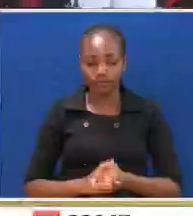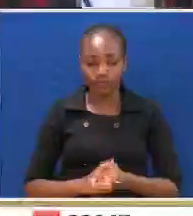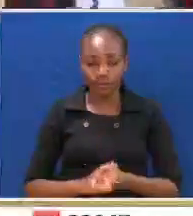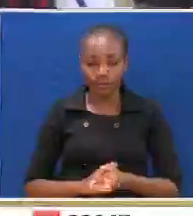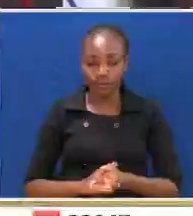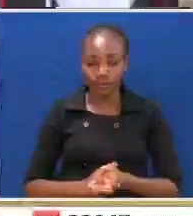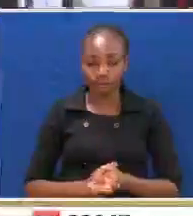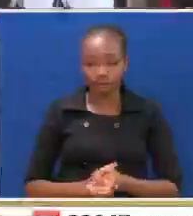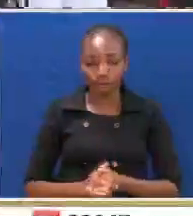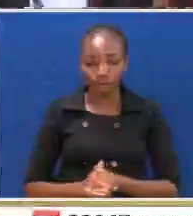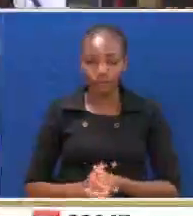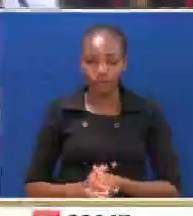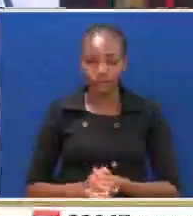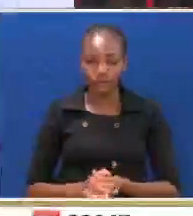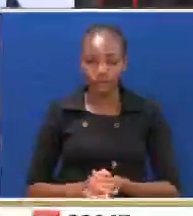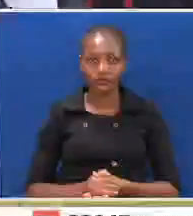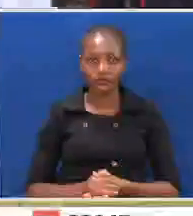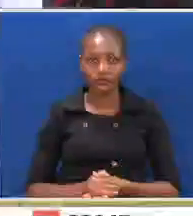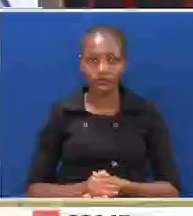circumstances.